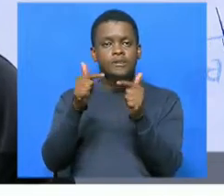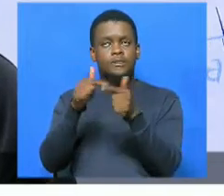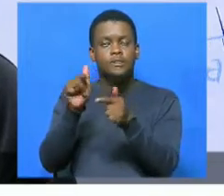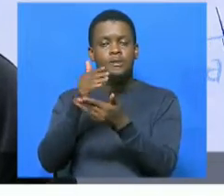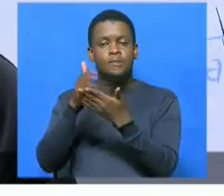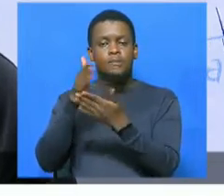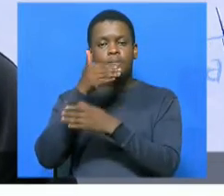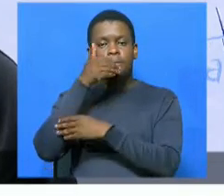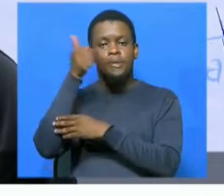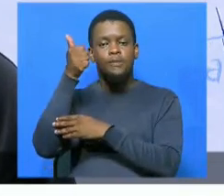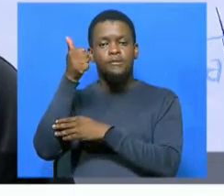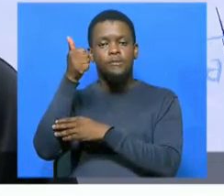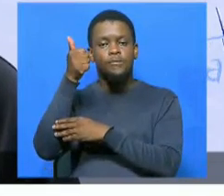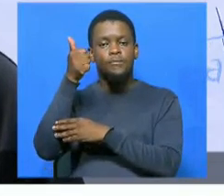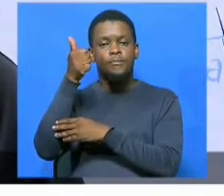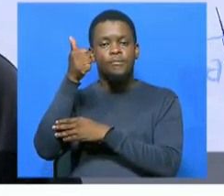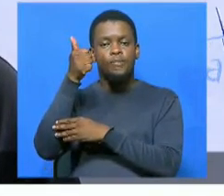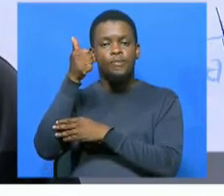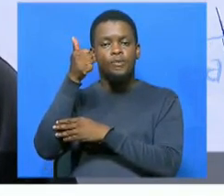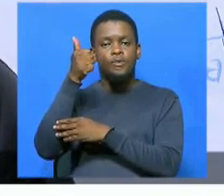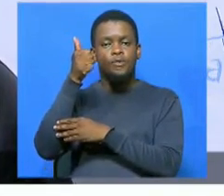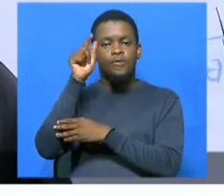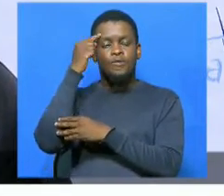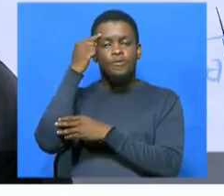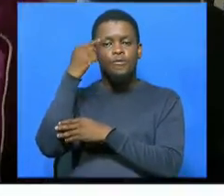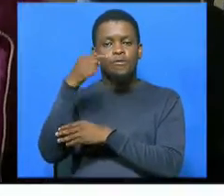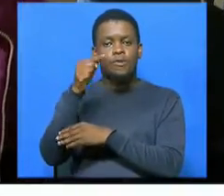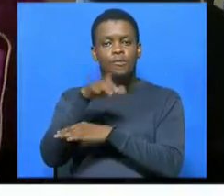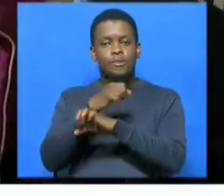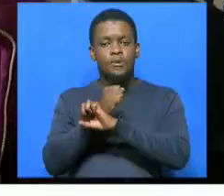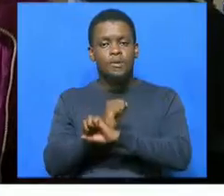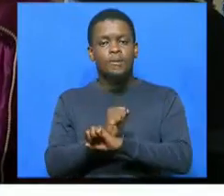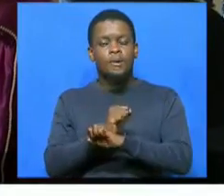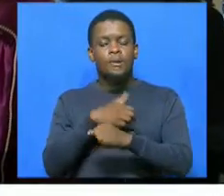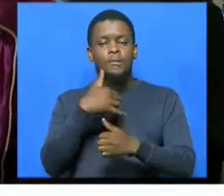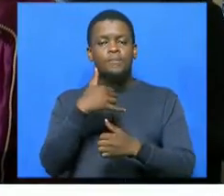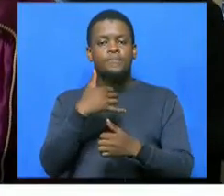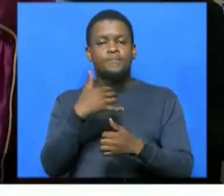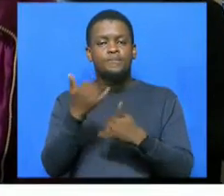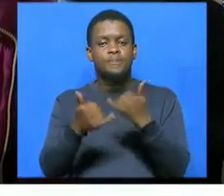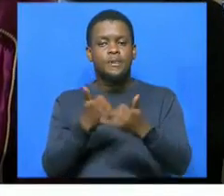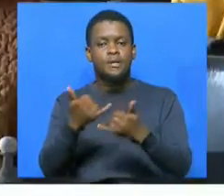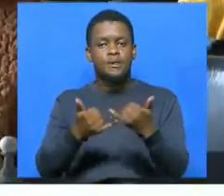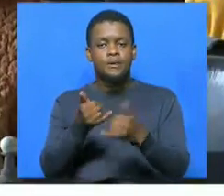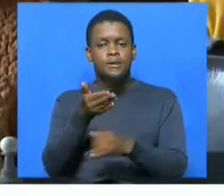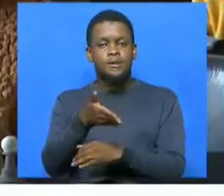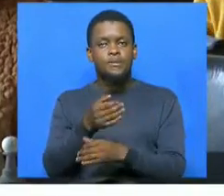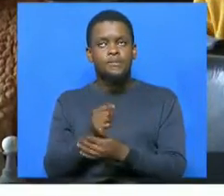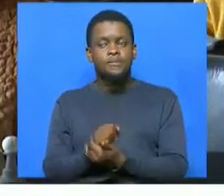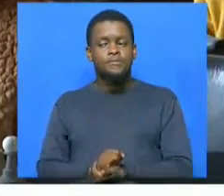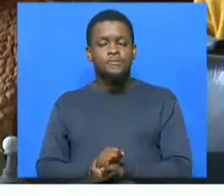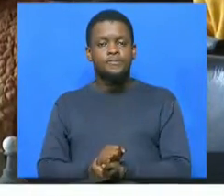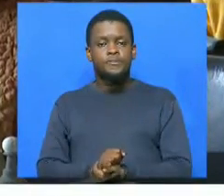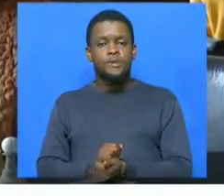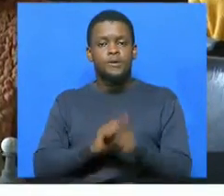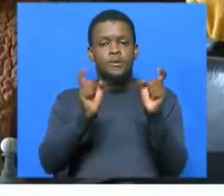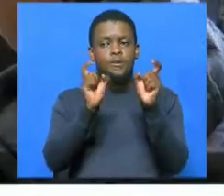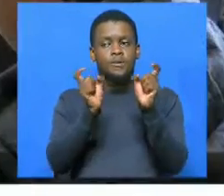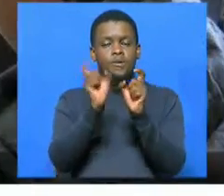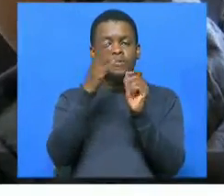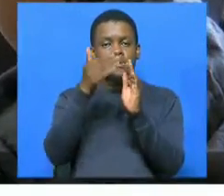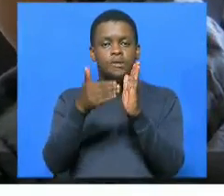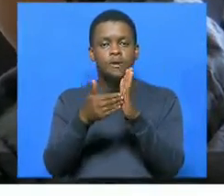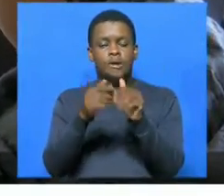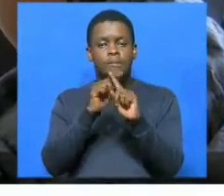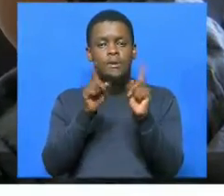best to protect my king. Despite the challenges posed by intermittent rain during the tournament, the